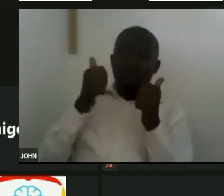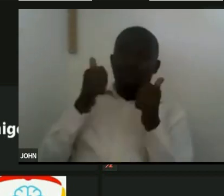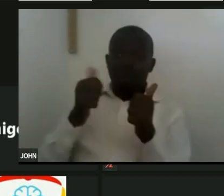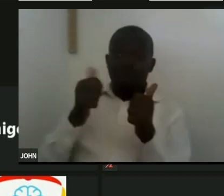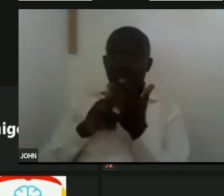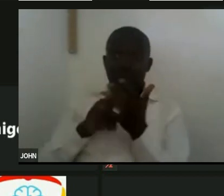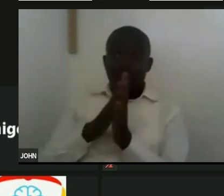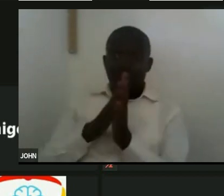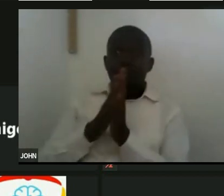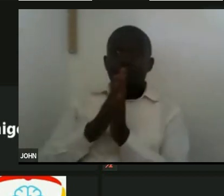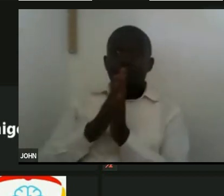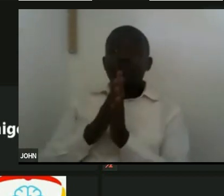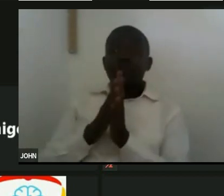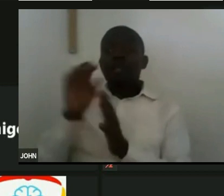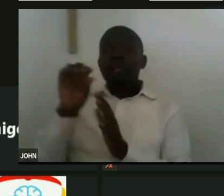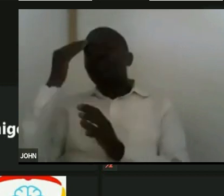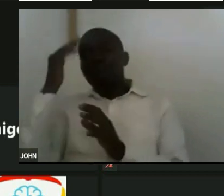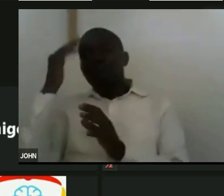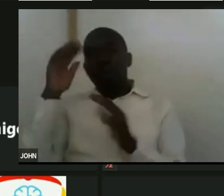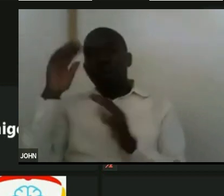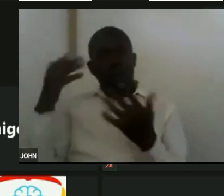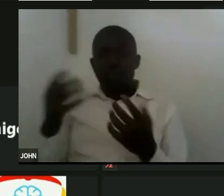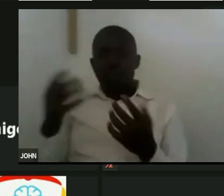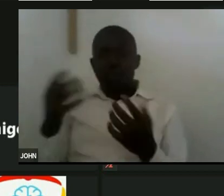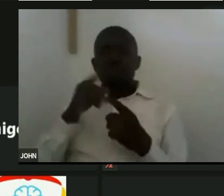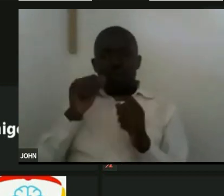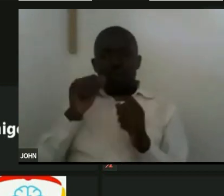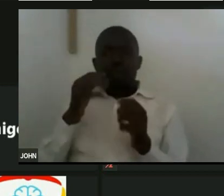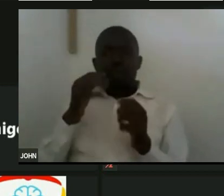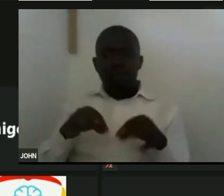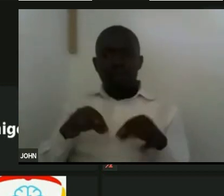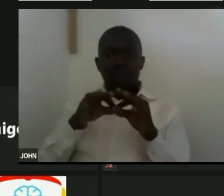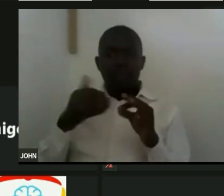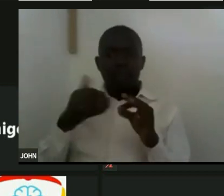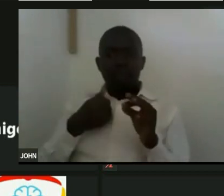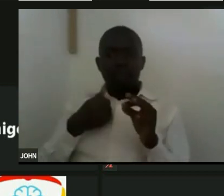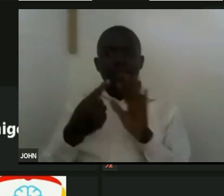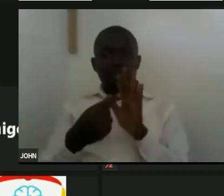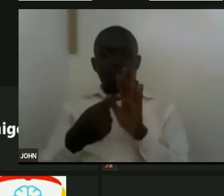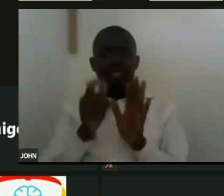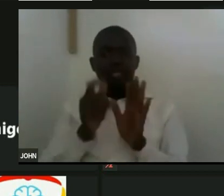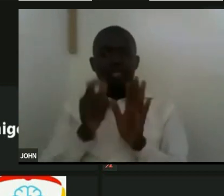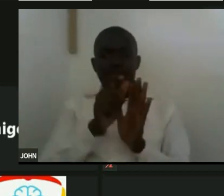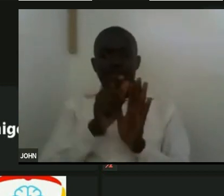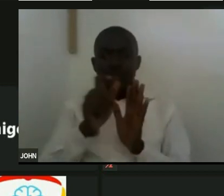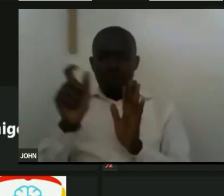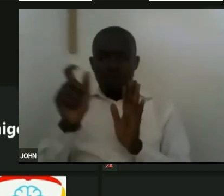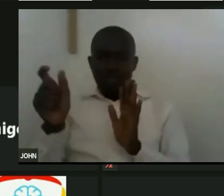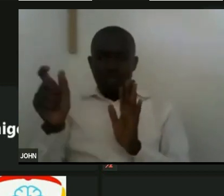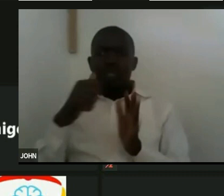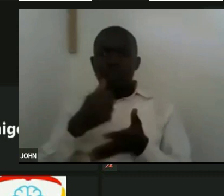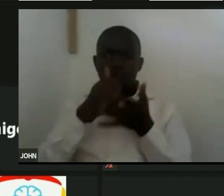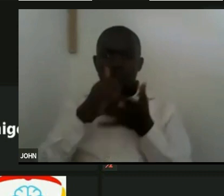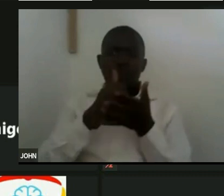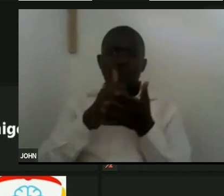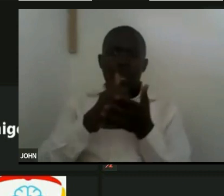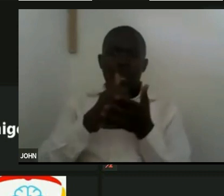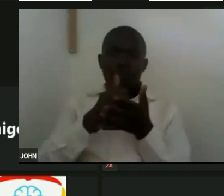you keep it or not, having certain terminologies defined will help it get more